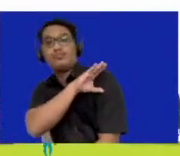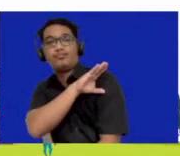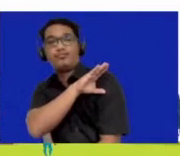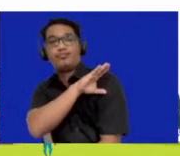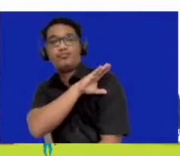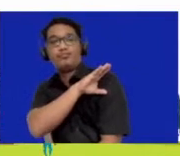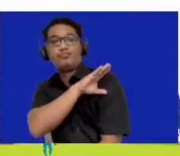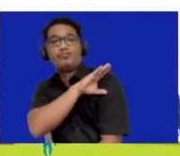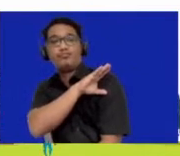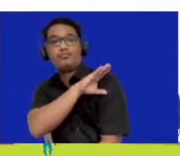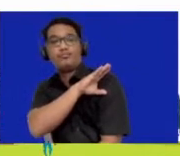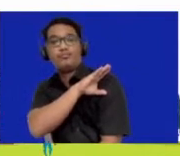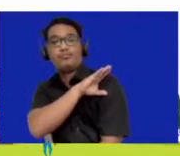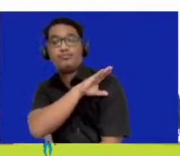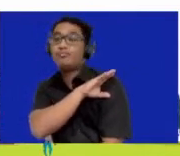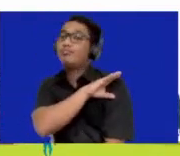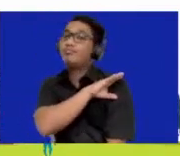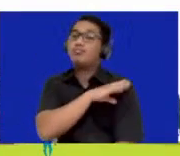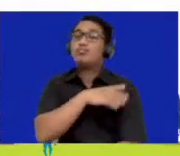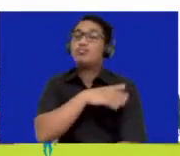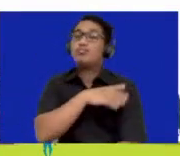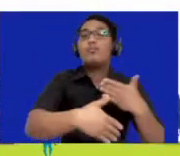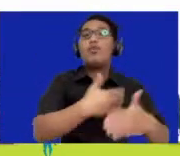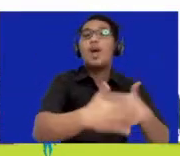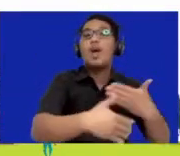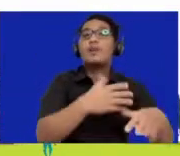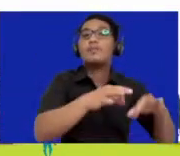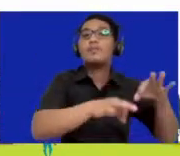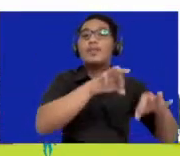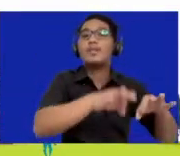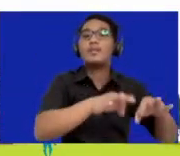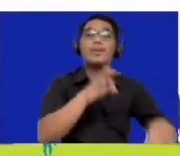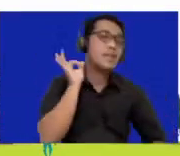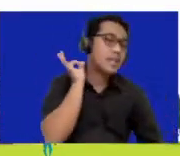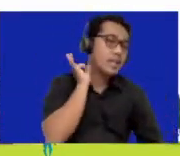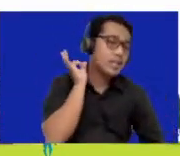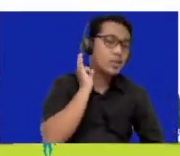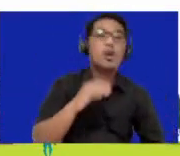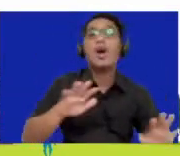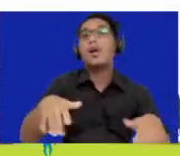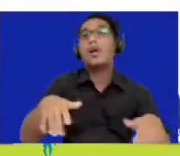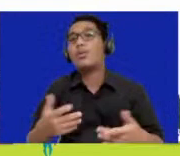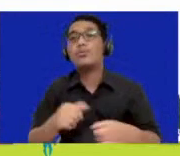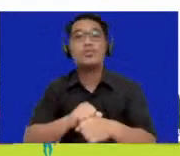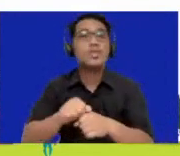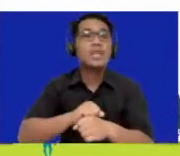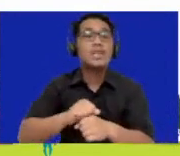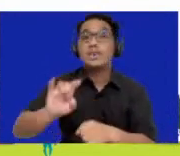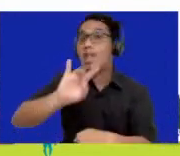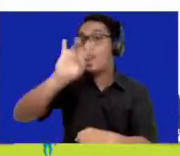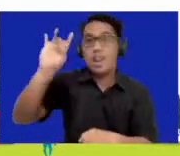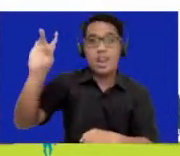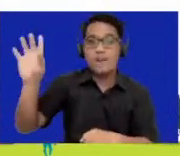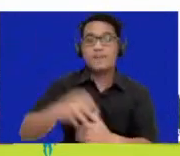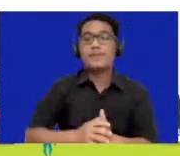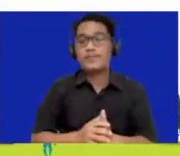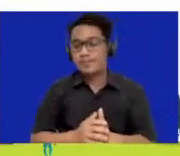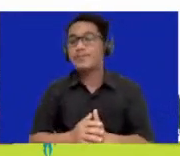comprehensive disaster management plan. Preparation process that enhance their knowledge and